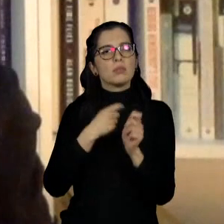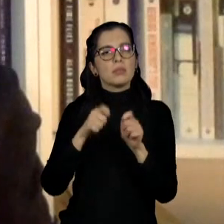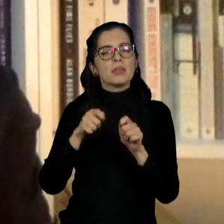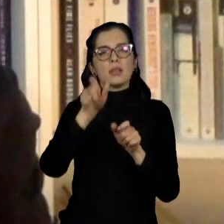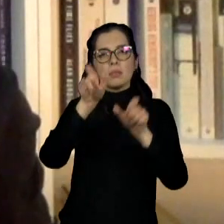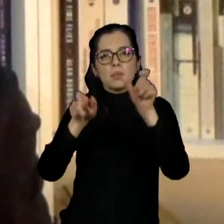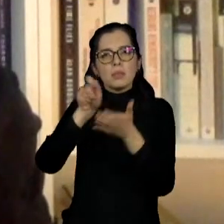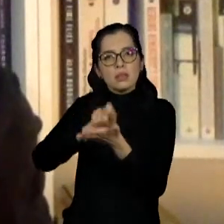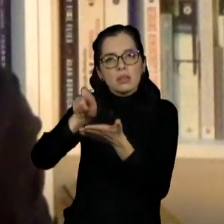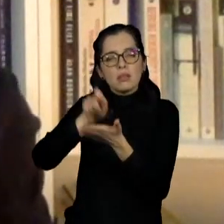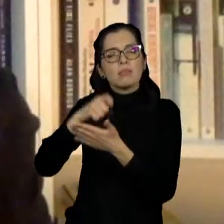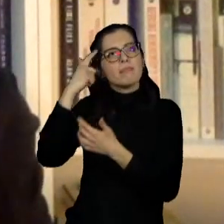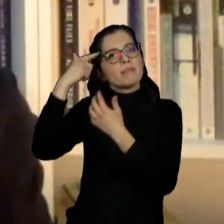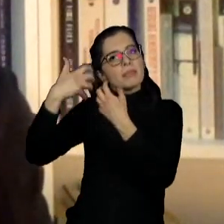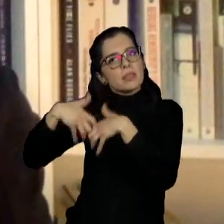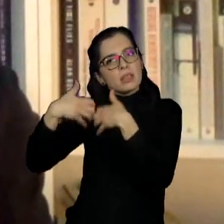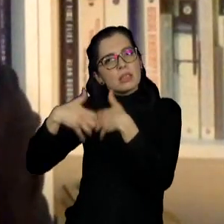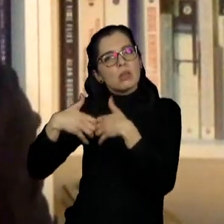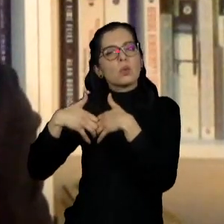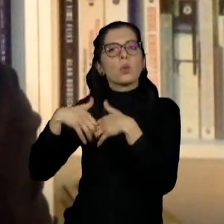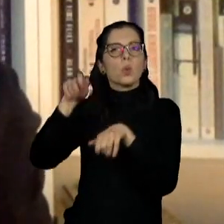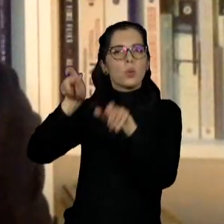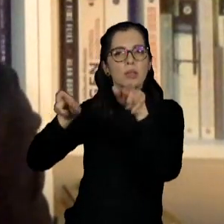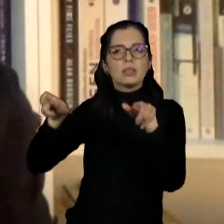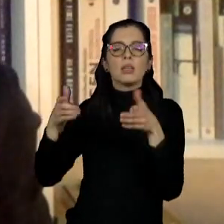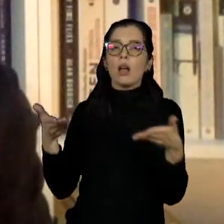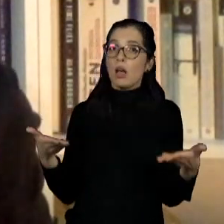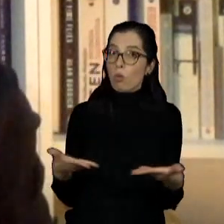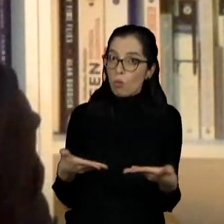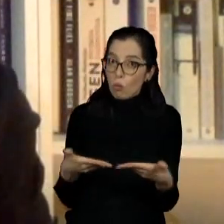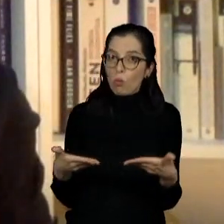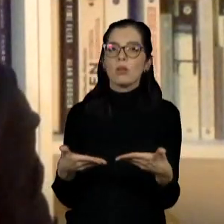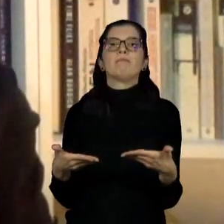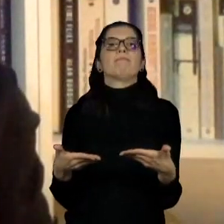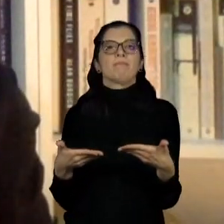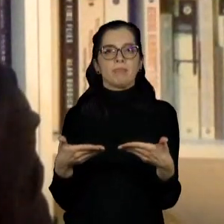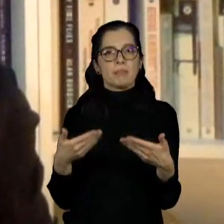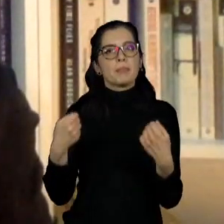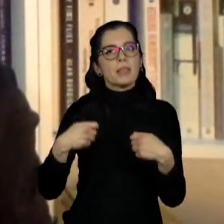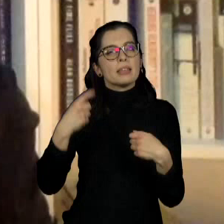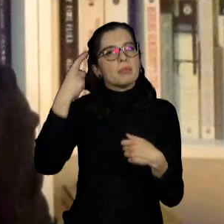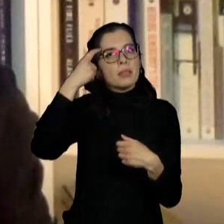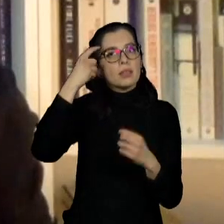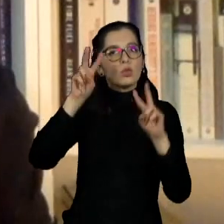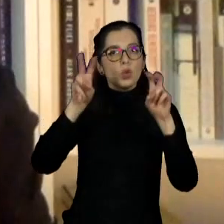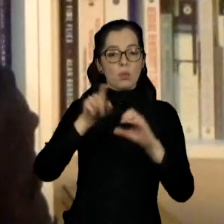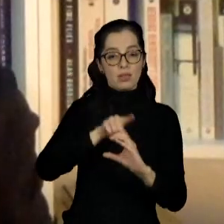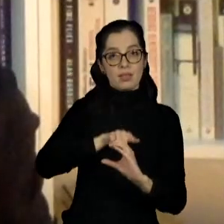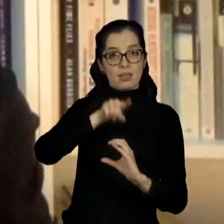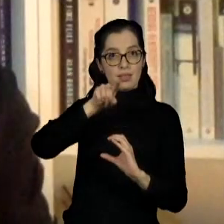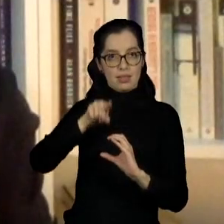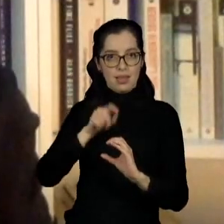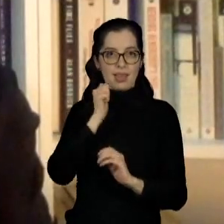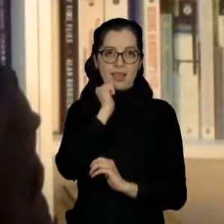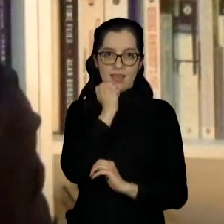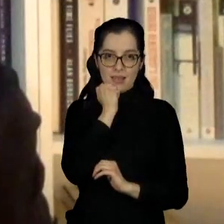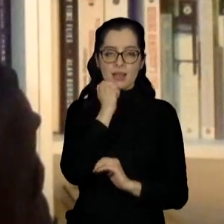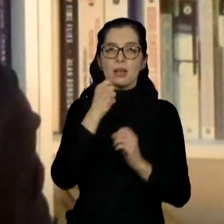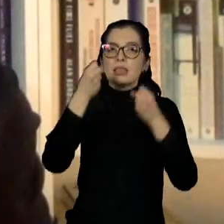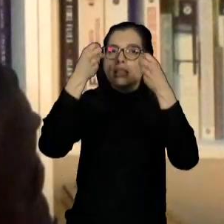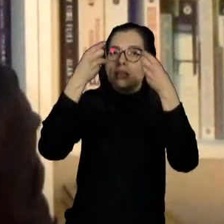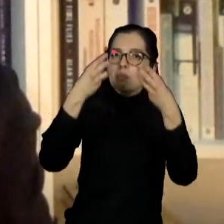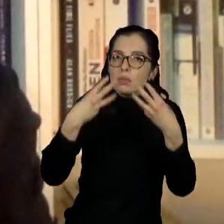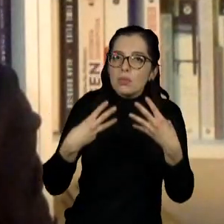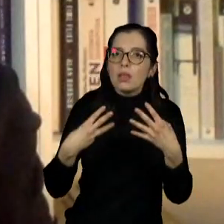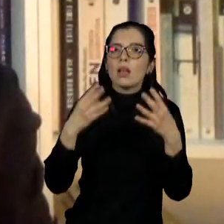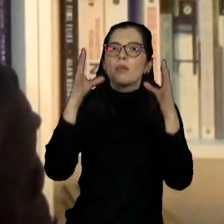this is even more a time when we need writers and thinkers to think about science and explain it to the public so that the